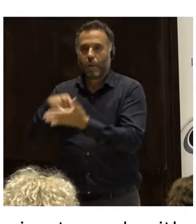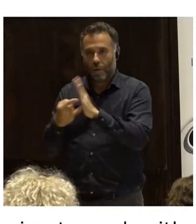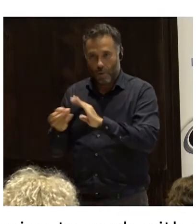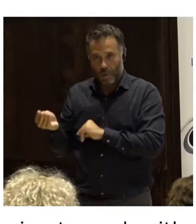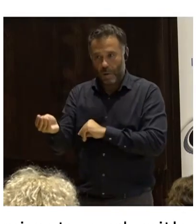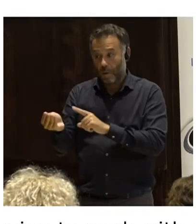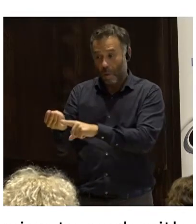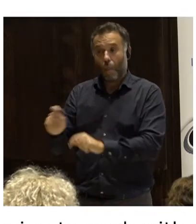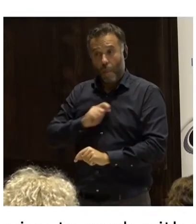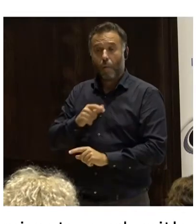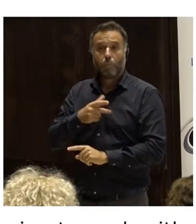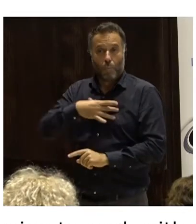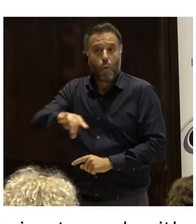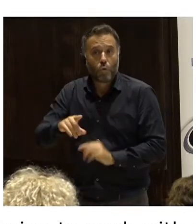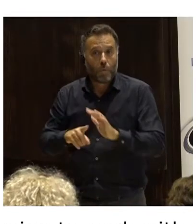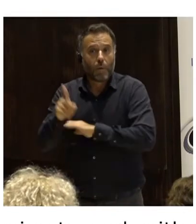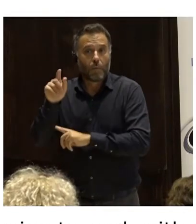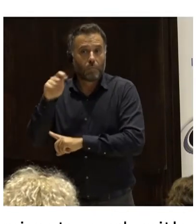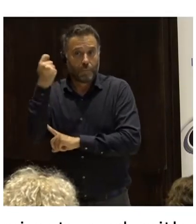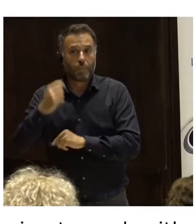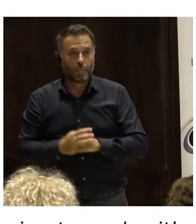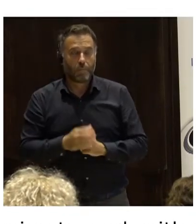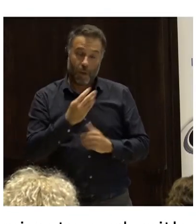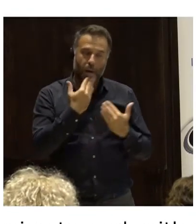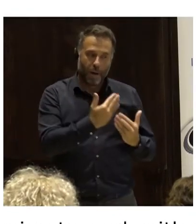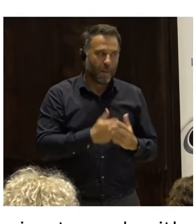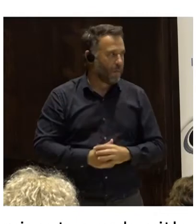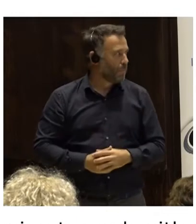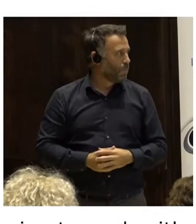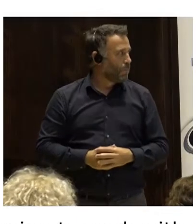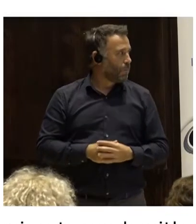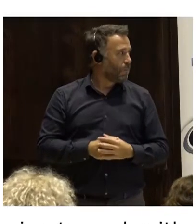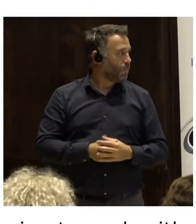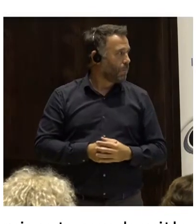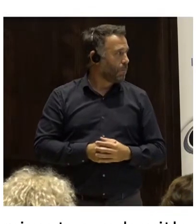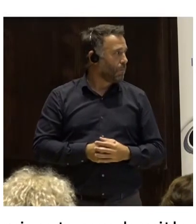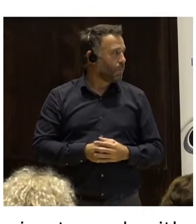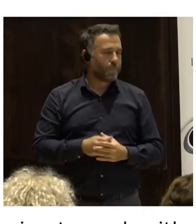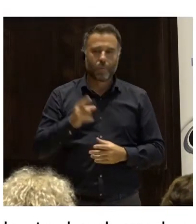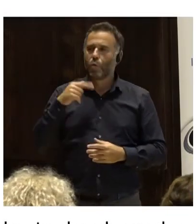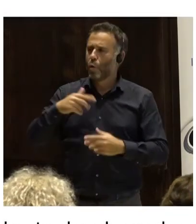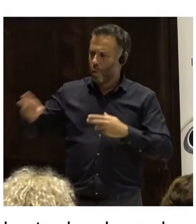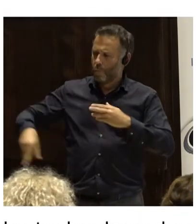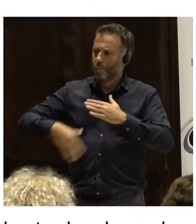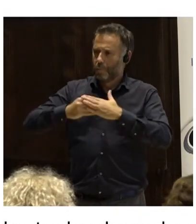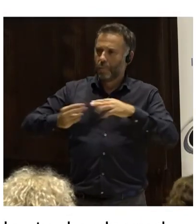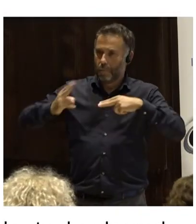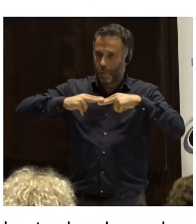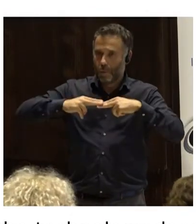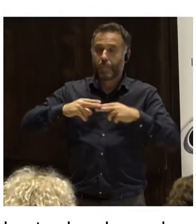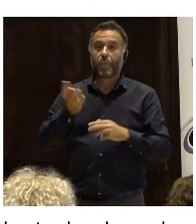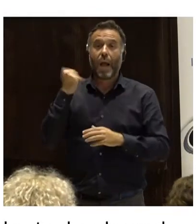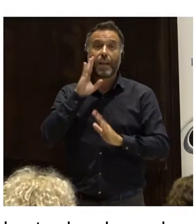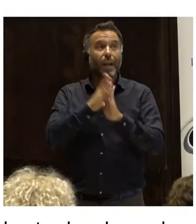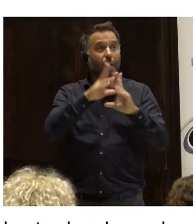Good. Thank you. Can I just add something about that? Two of the children that are in the videos